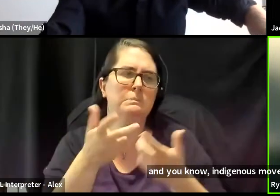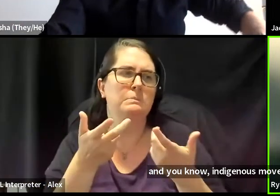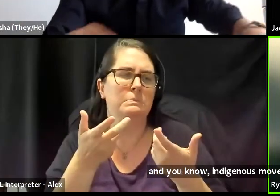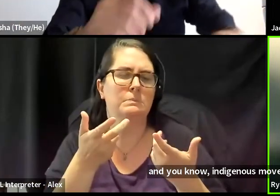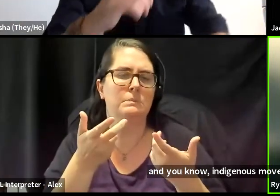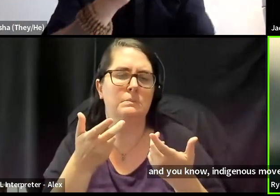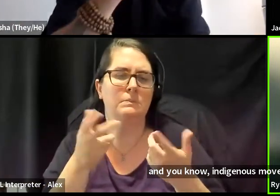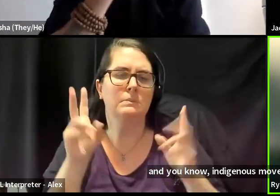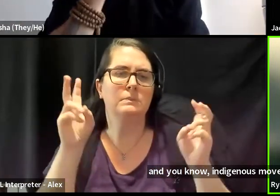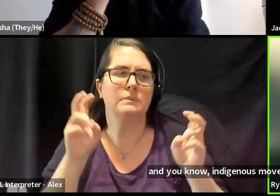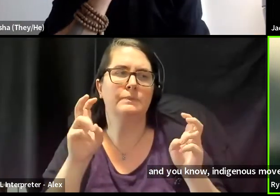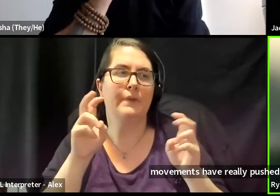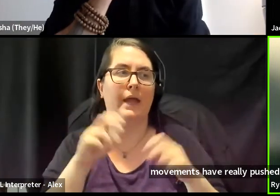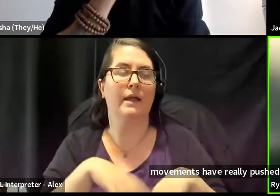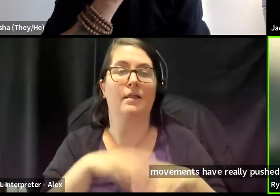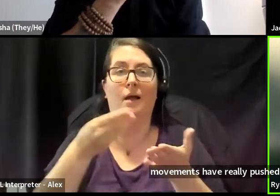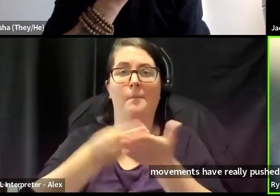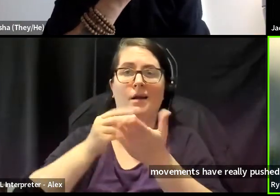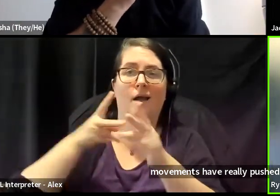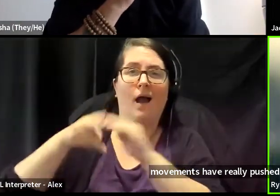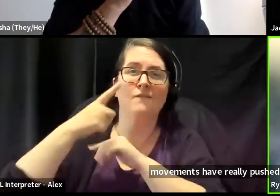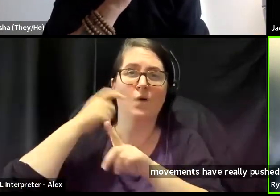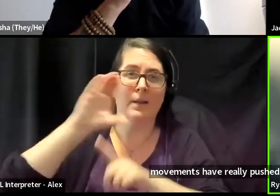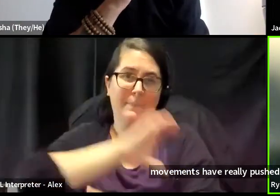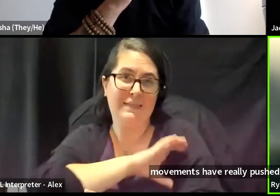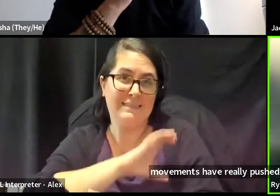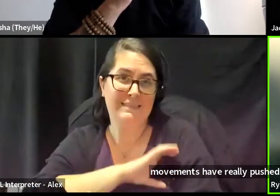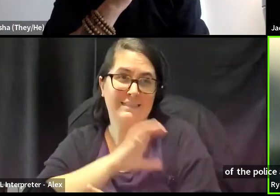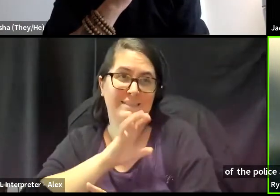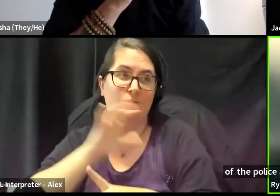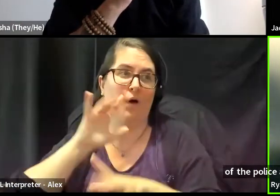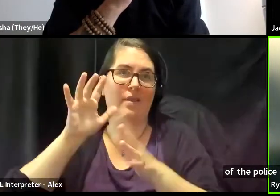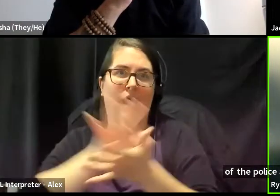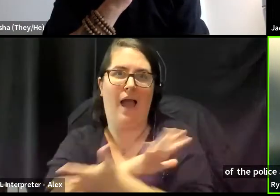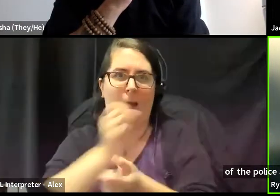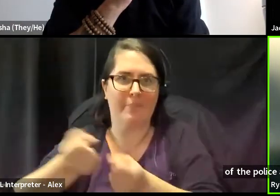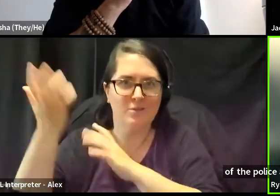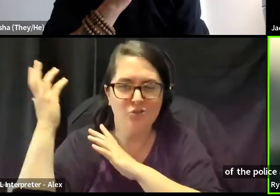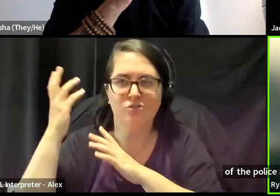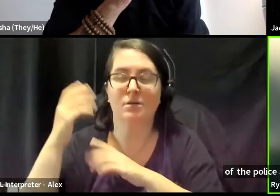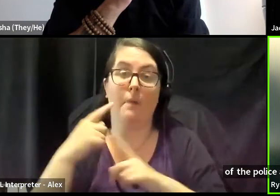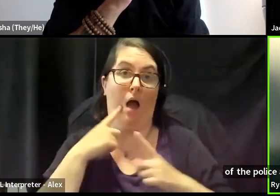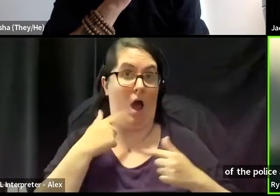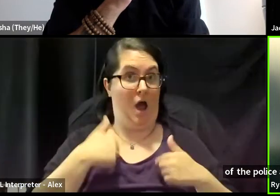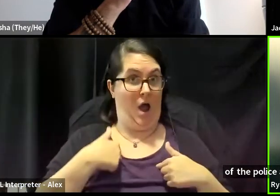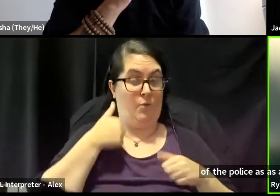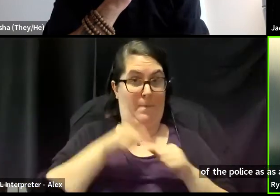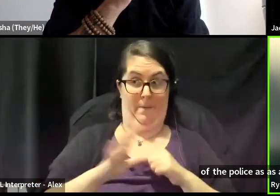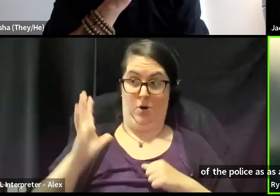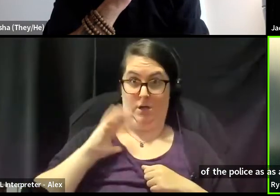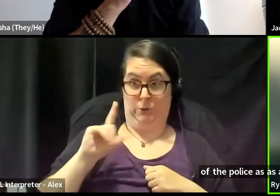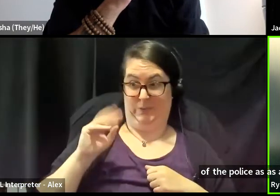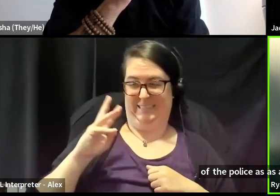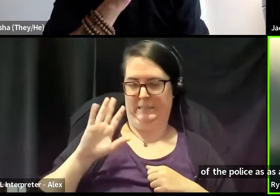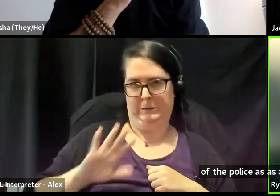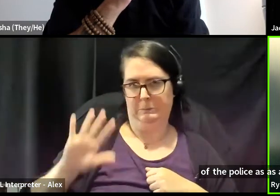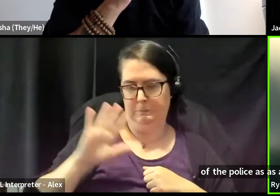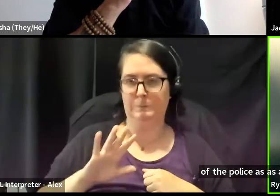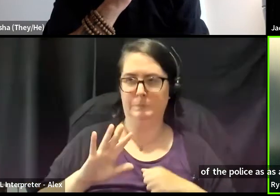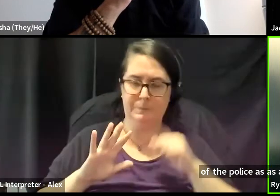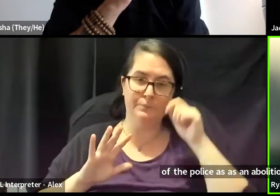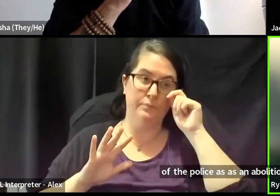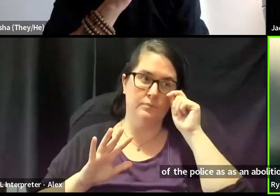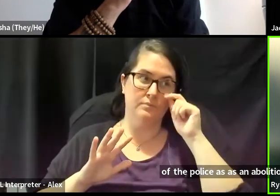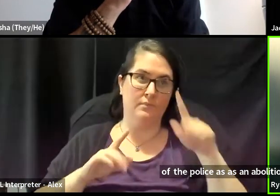the defunding of the police as an abolitionist forefronted issue. Whereas I remember when I started drag, people were